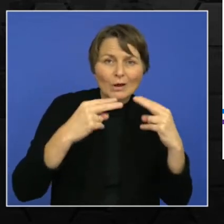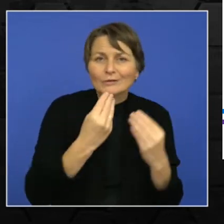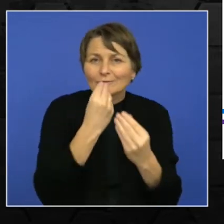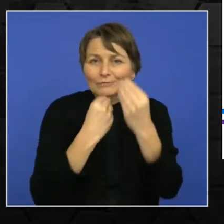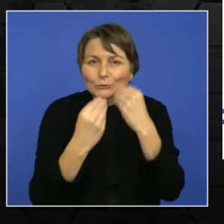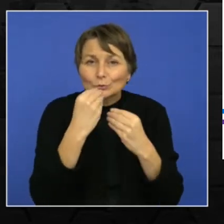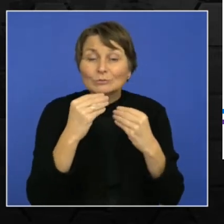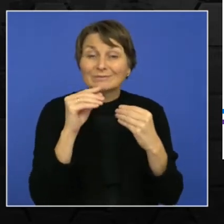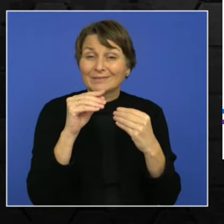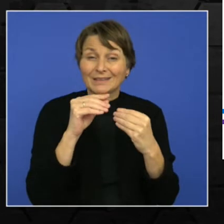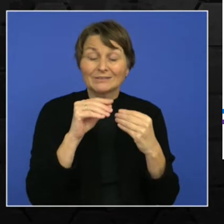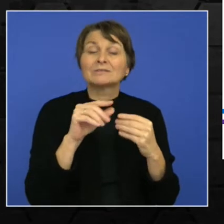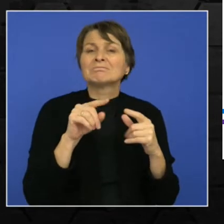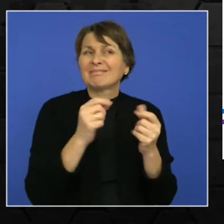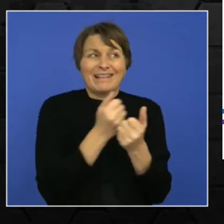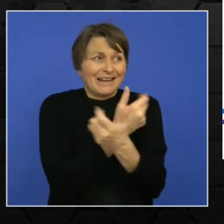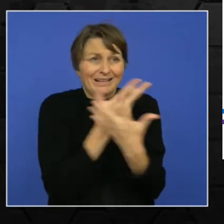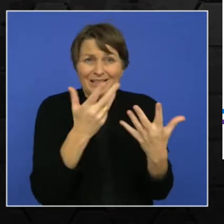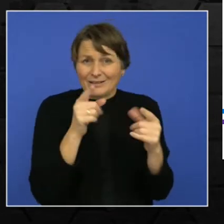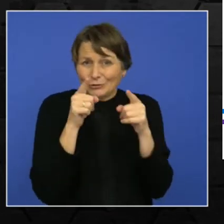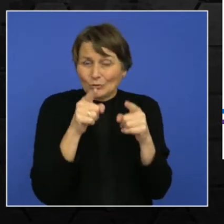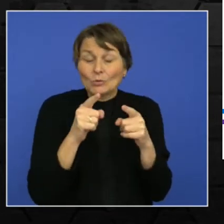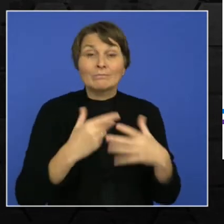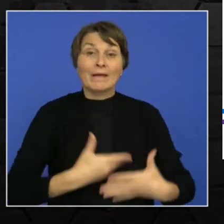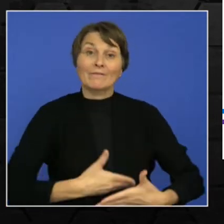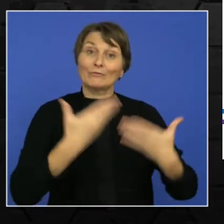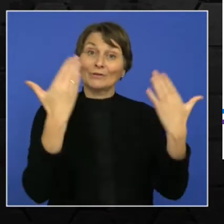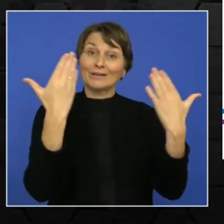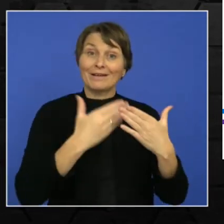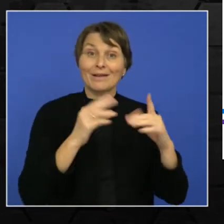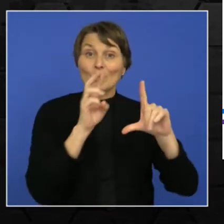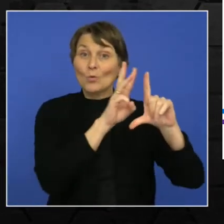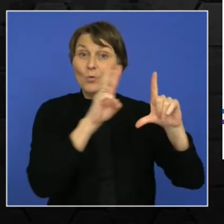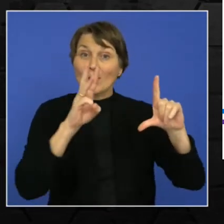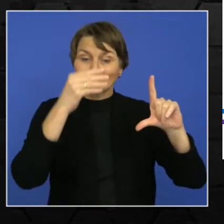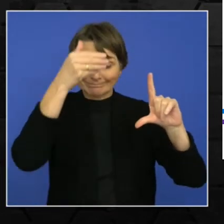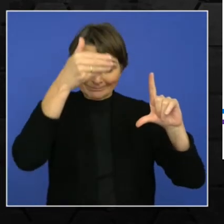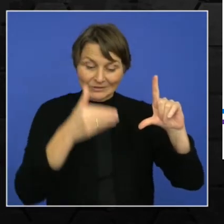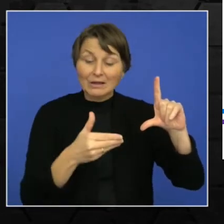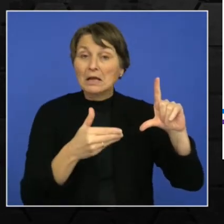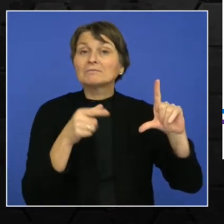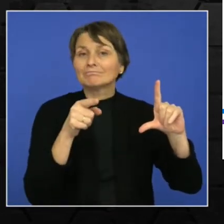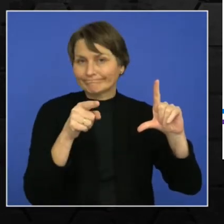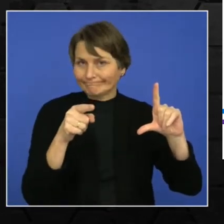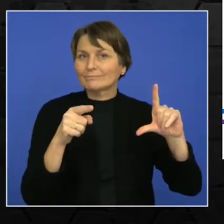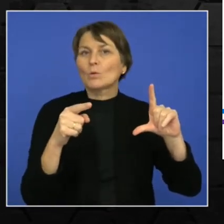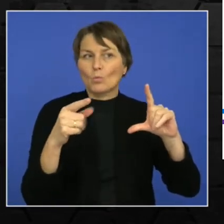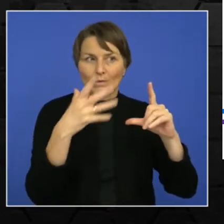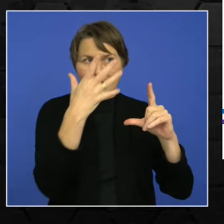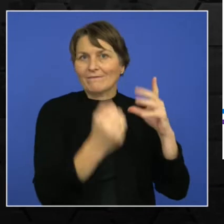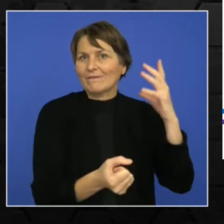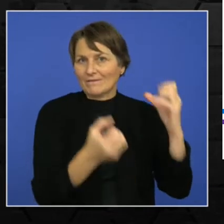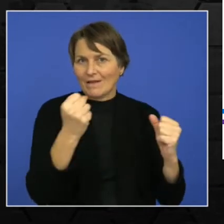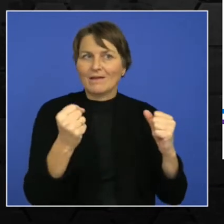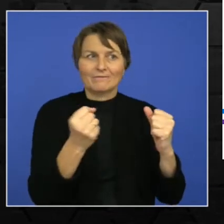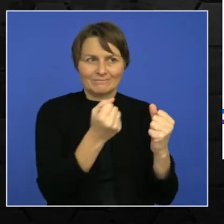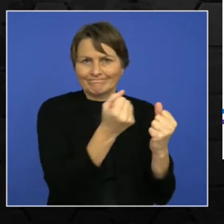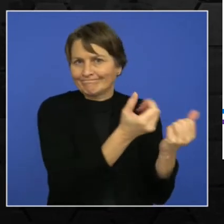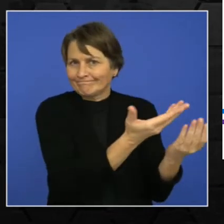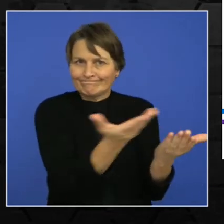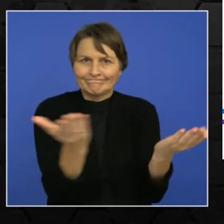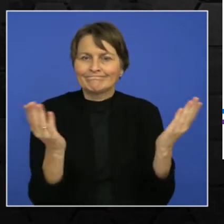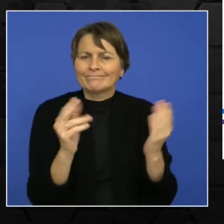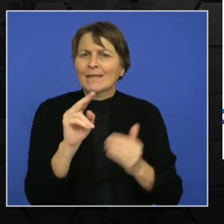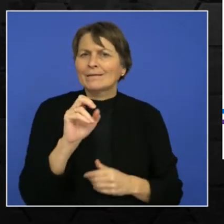everything that you deal with in your daily life, everyone is dealing with NLP. And why should you care about